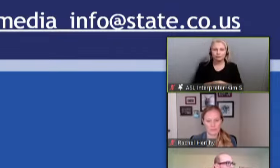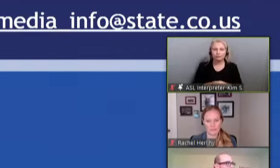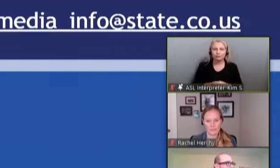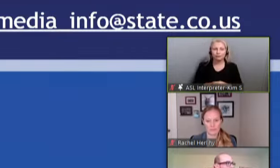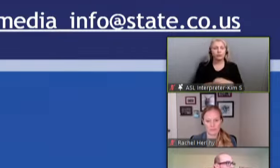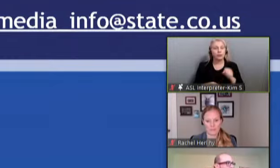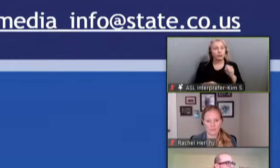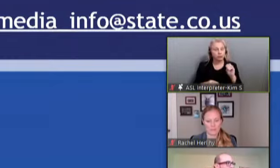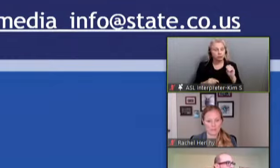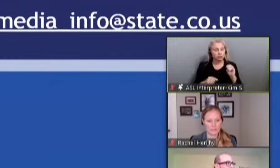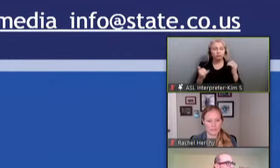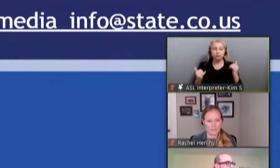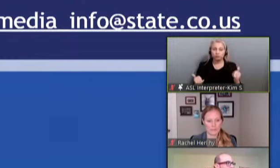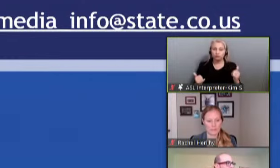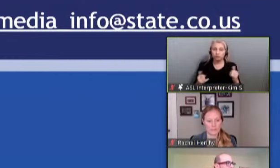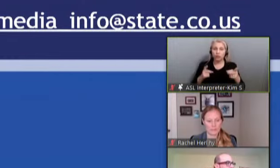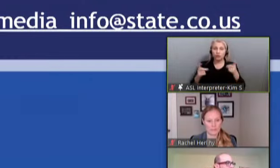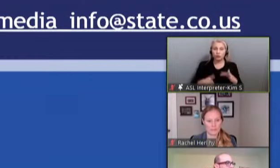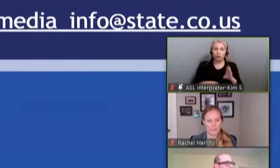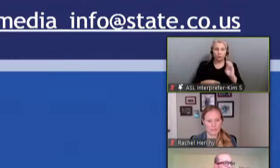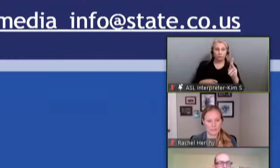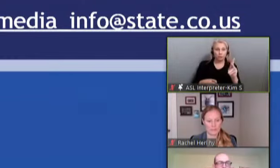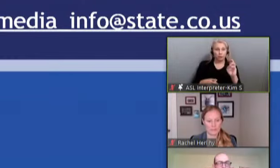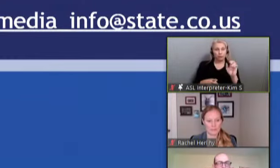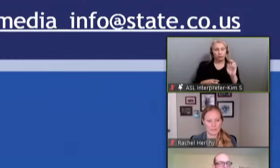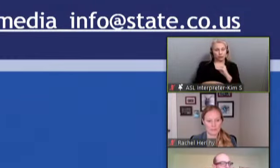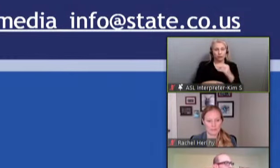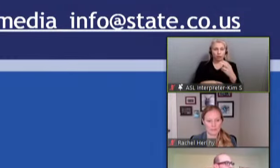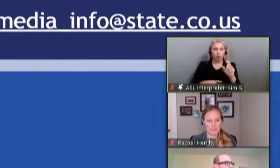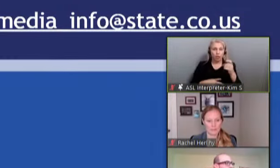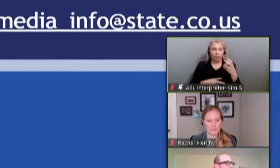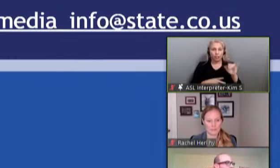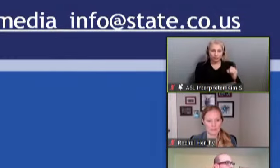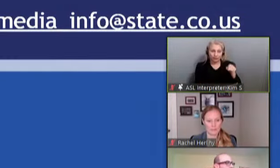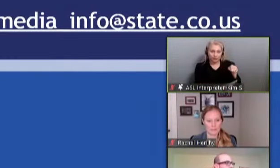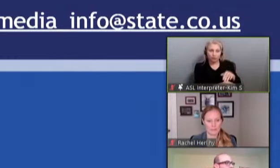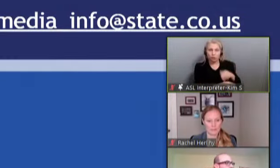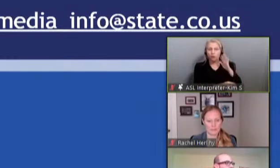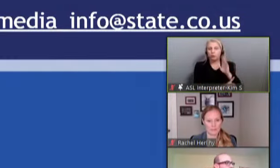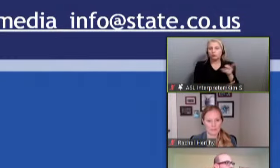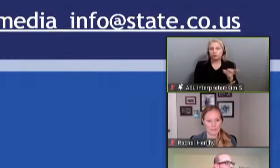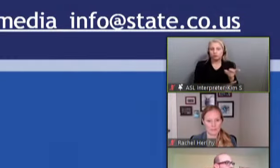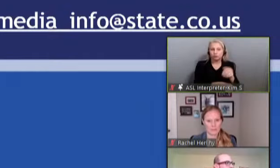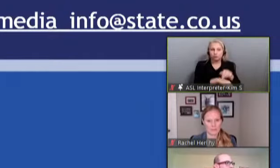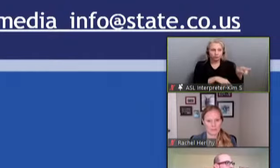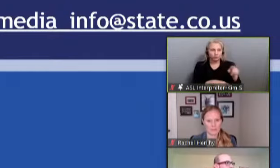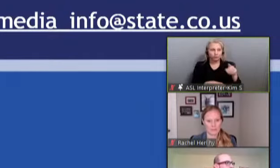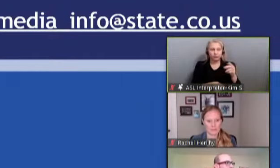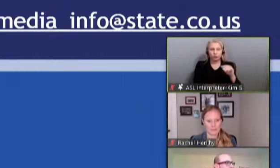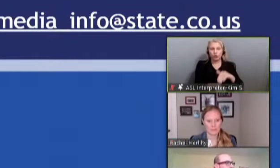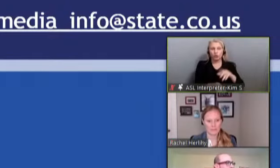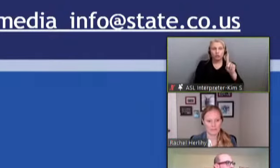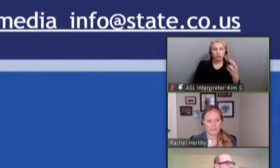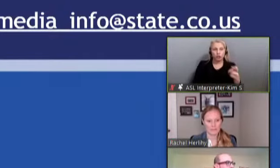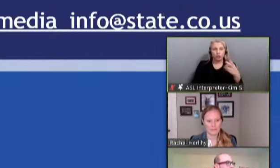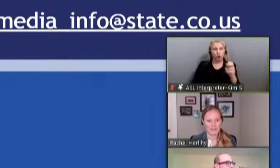So without further ado, with Director Bookman and Dr. Herlihy here, we'll go ahead and send it over to Dr. Herlihy to get us